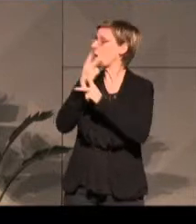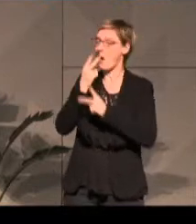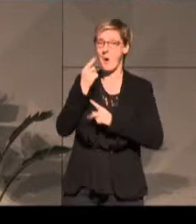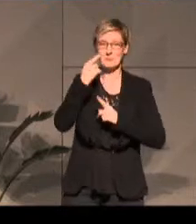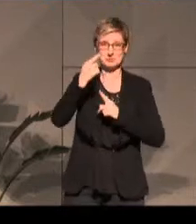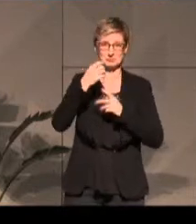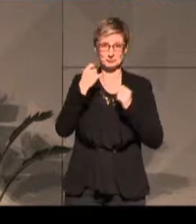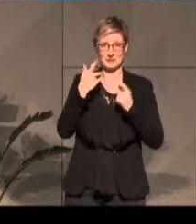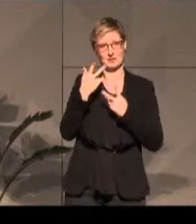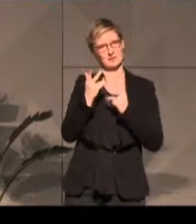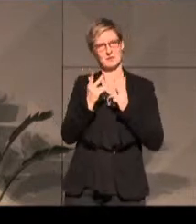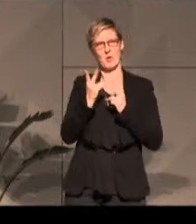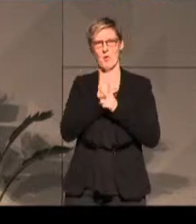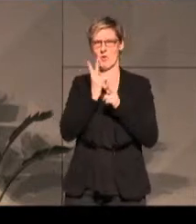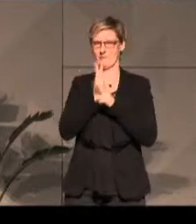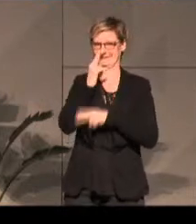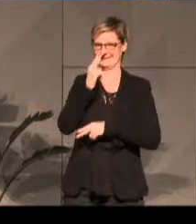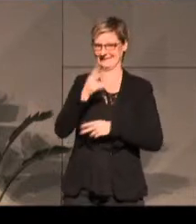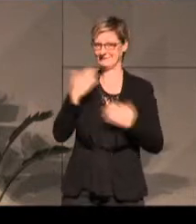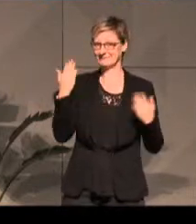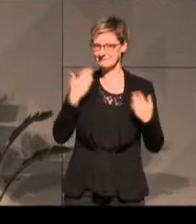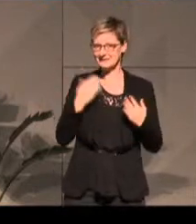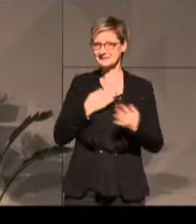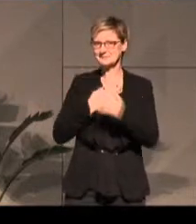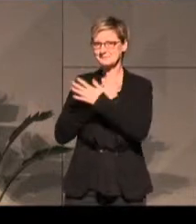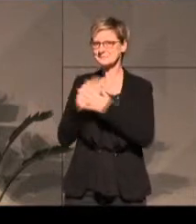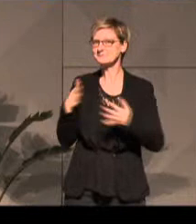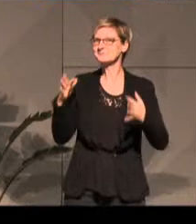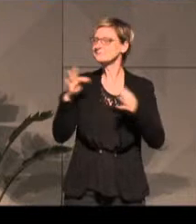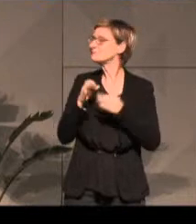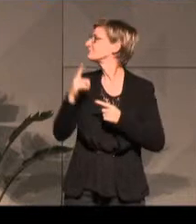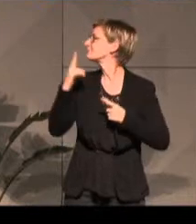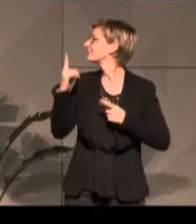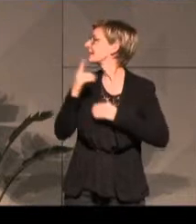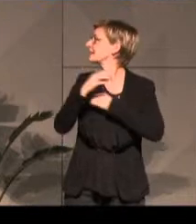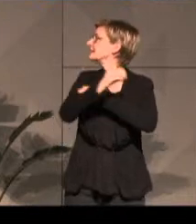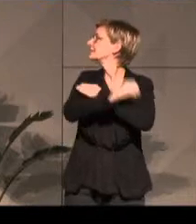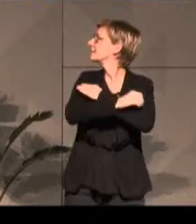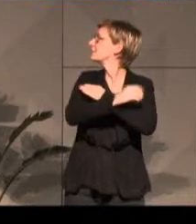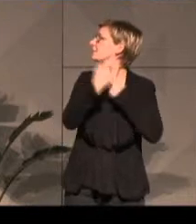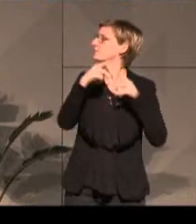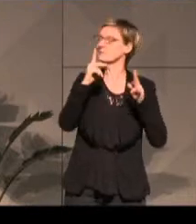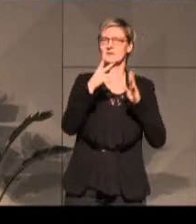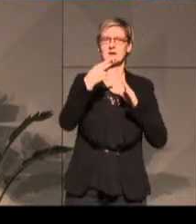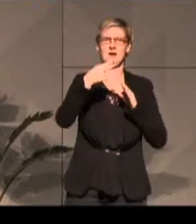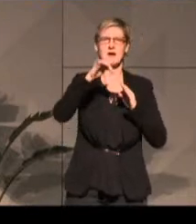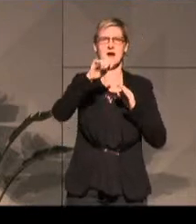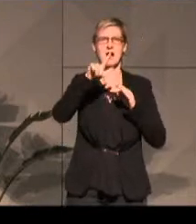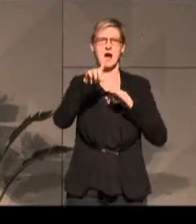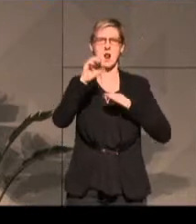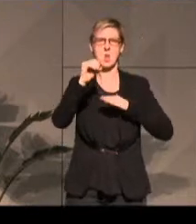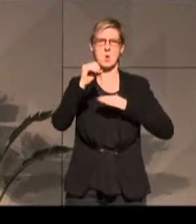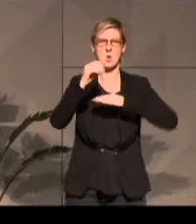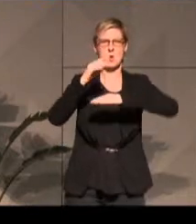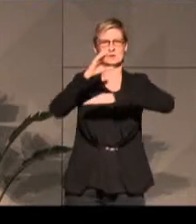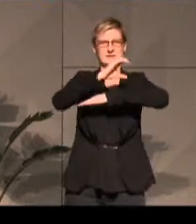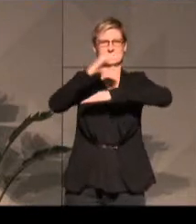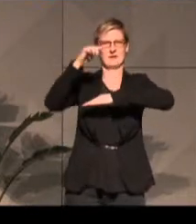And here, this is another phenomenon that you can see very often. These are the halo